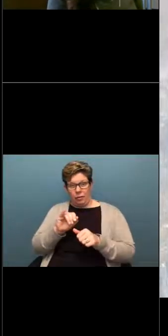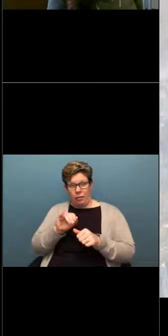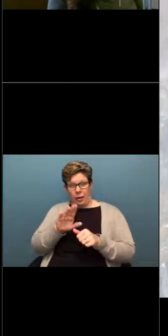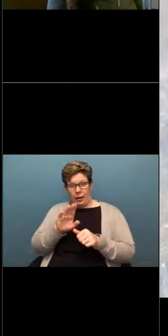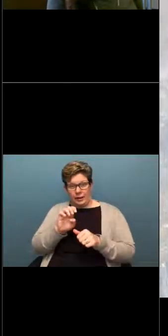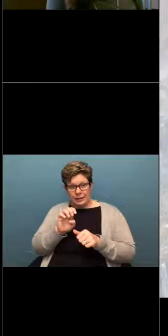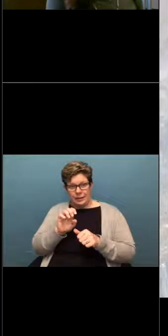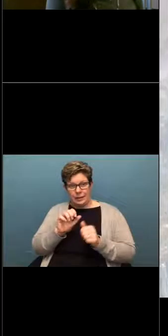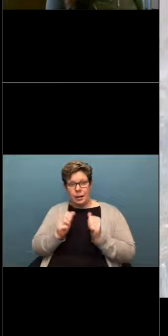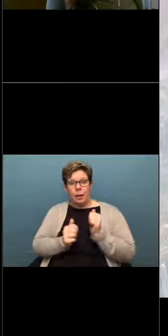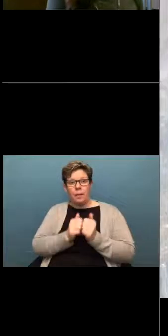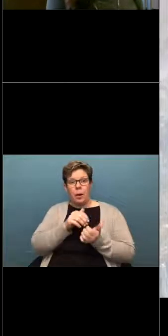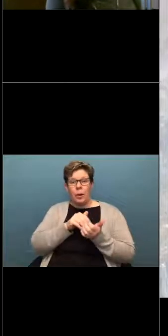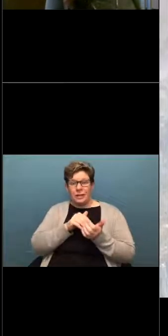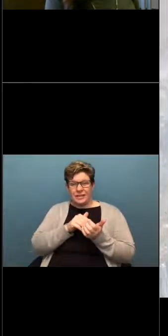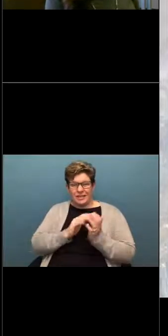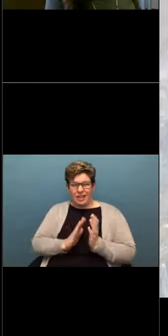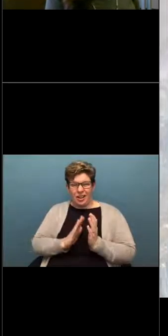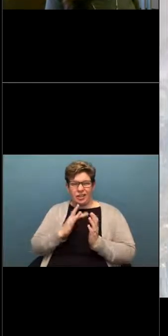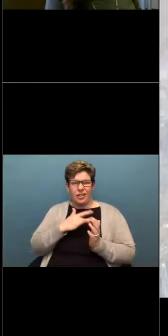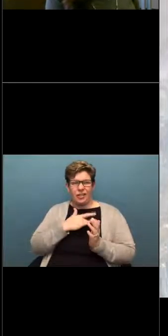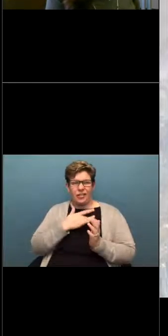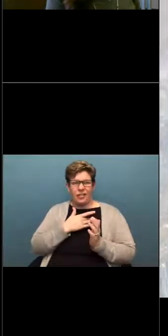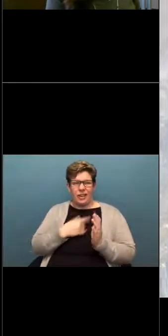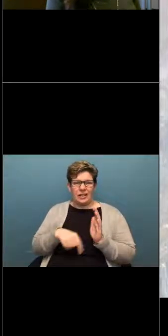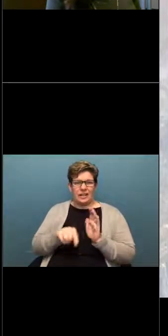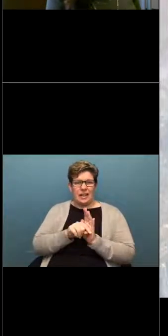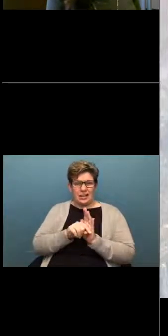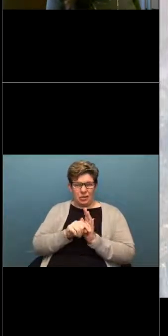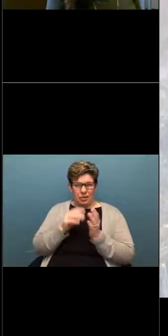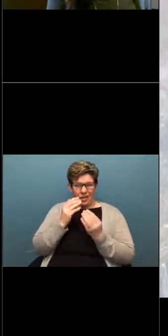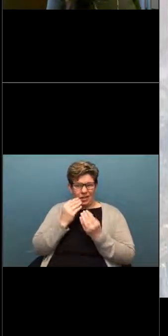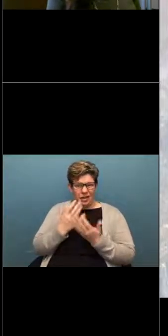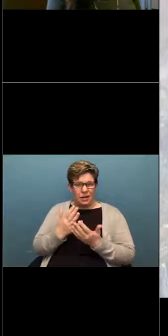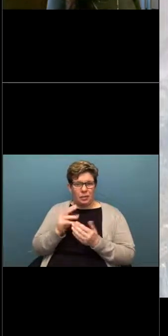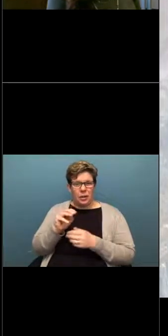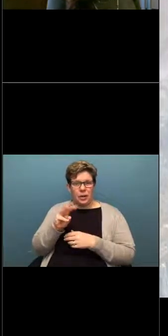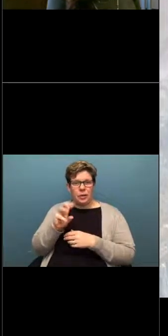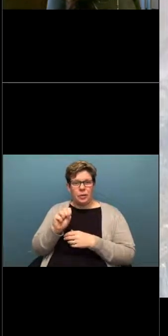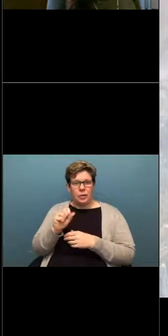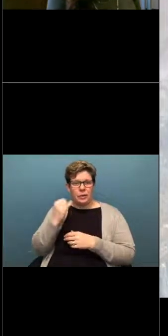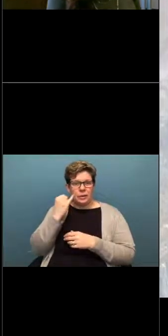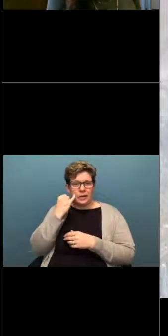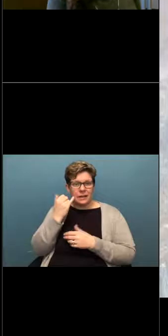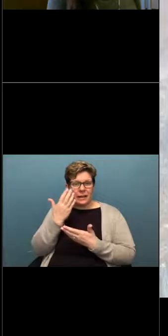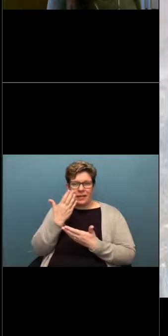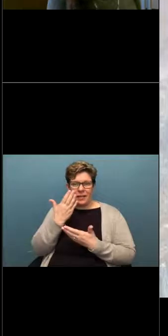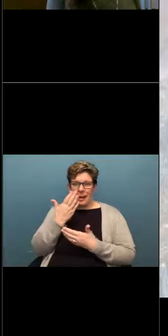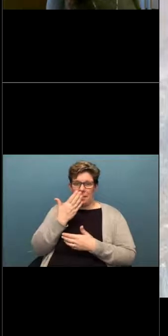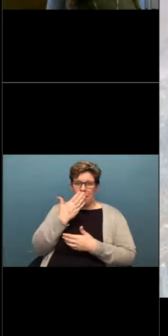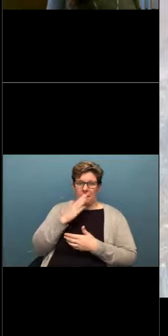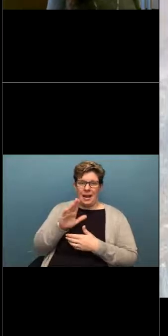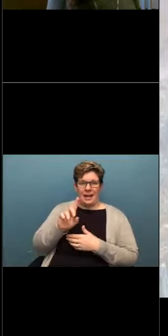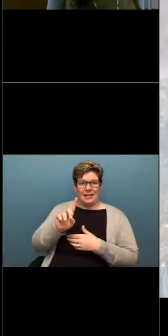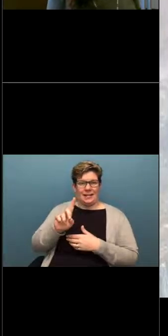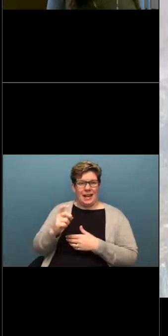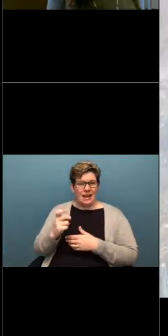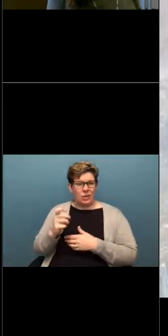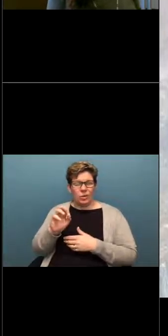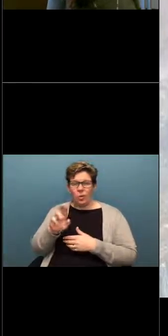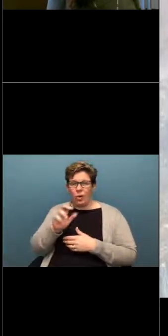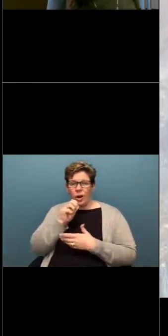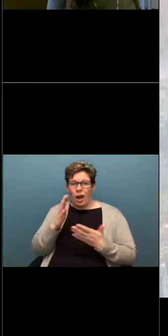considered it inhumane and detrimental to tell patients bad news if they had a poor prognosis or if they didn't have a lot